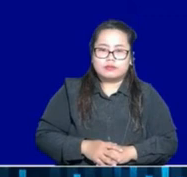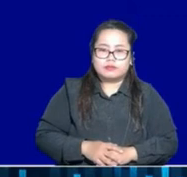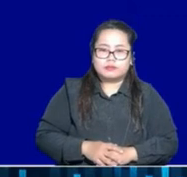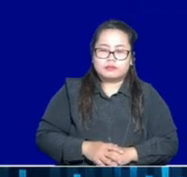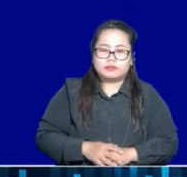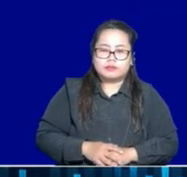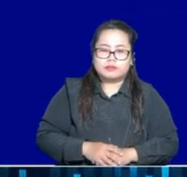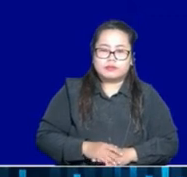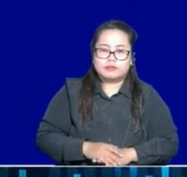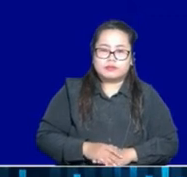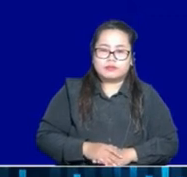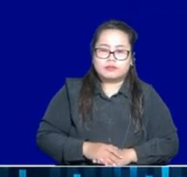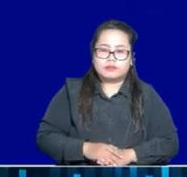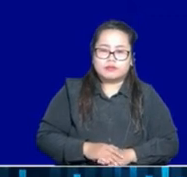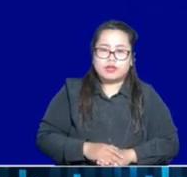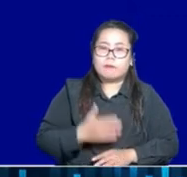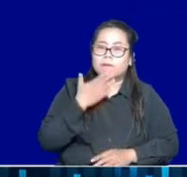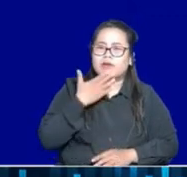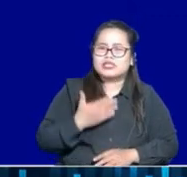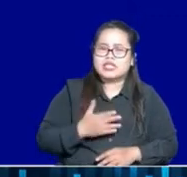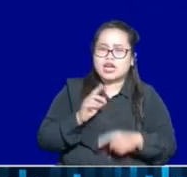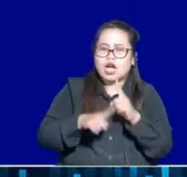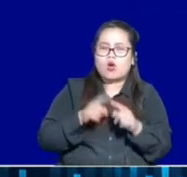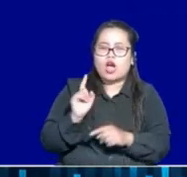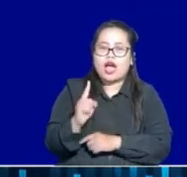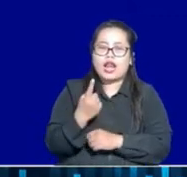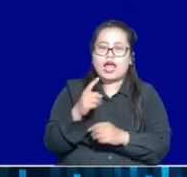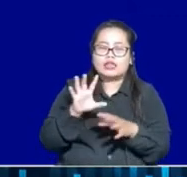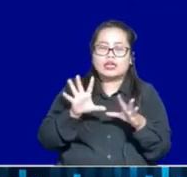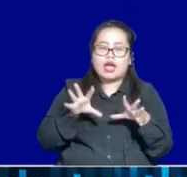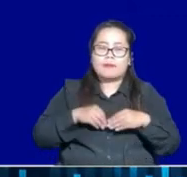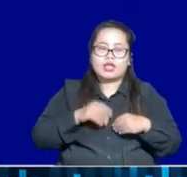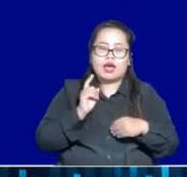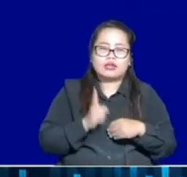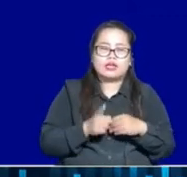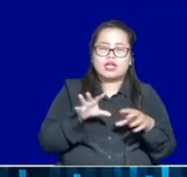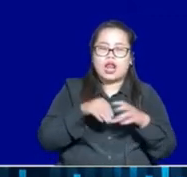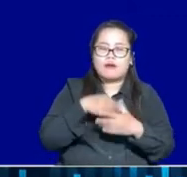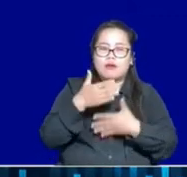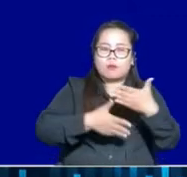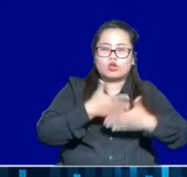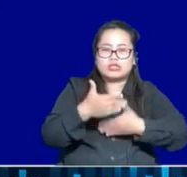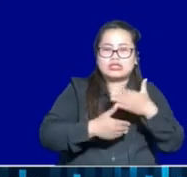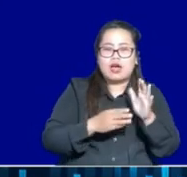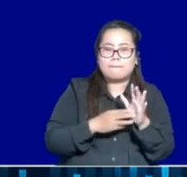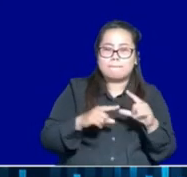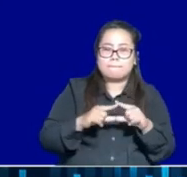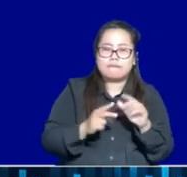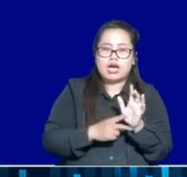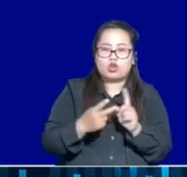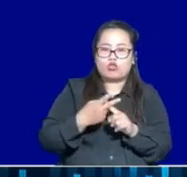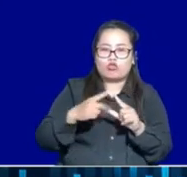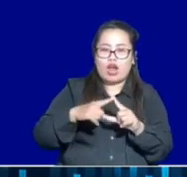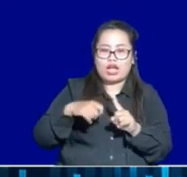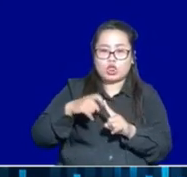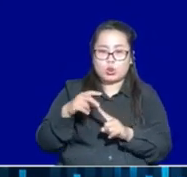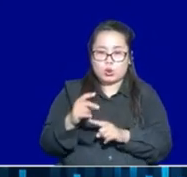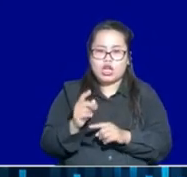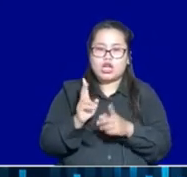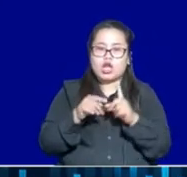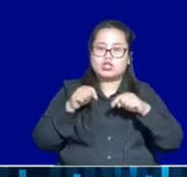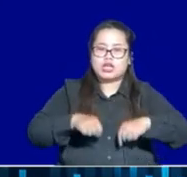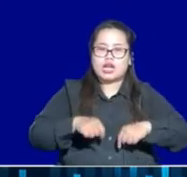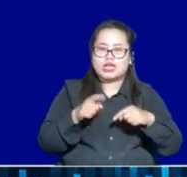firms is now being relabeled as business services. They form part of the same value chain, but they're done in different places. I think this is